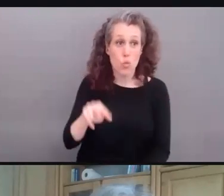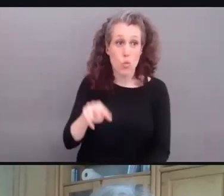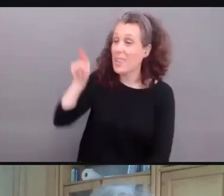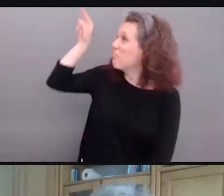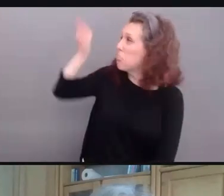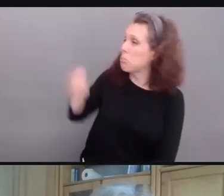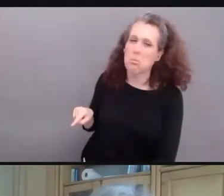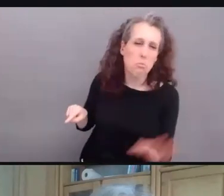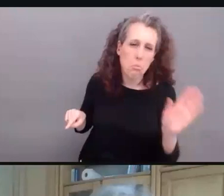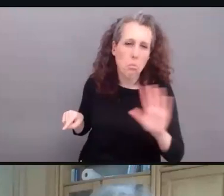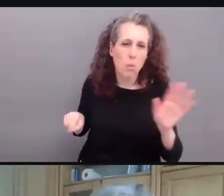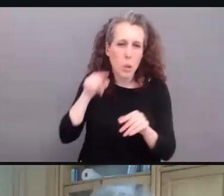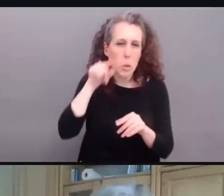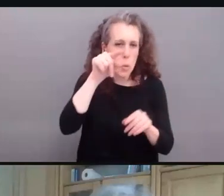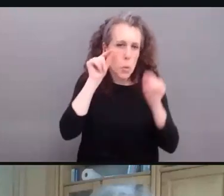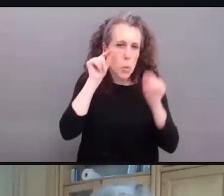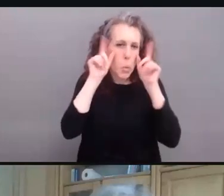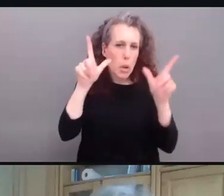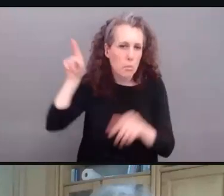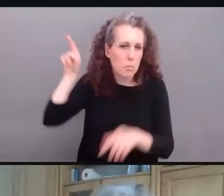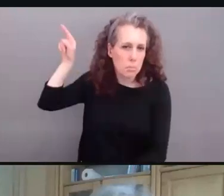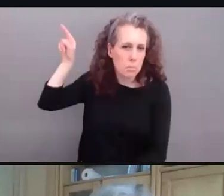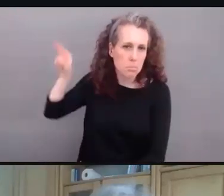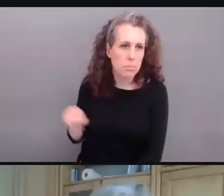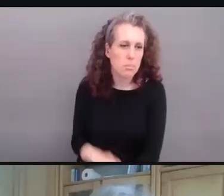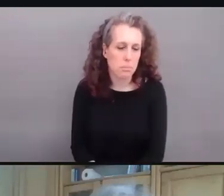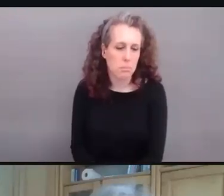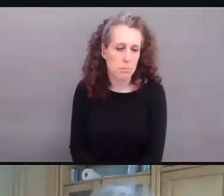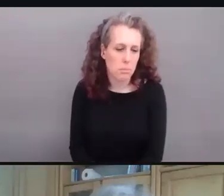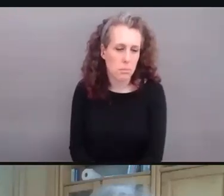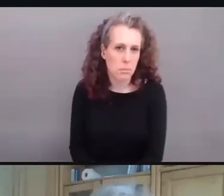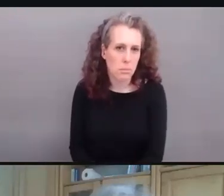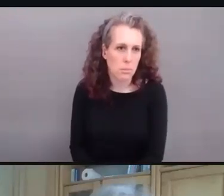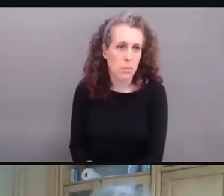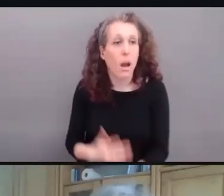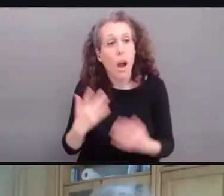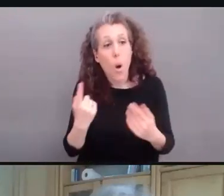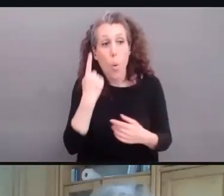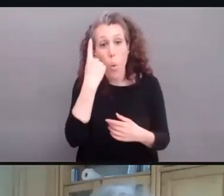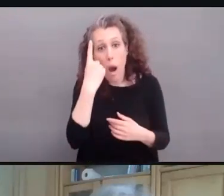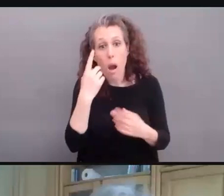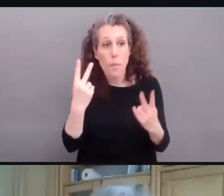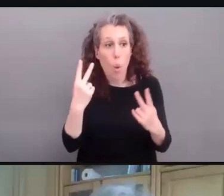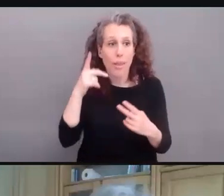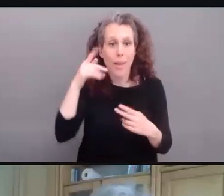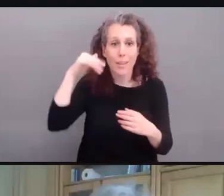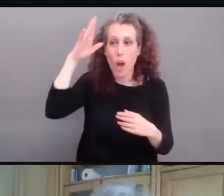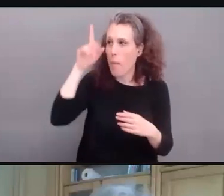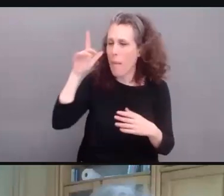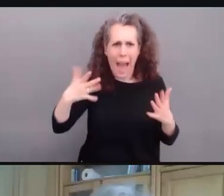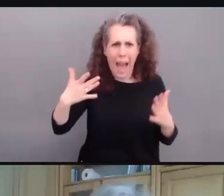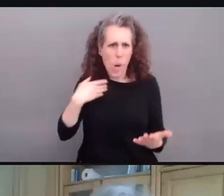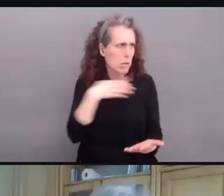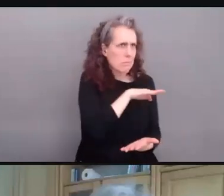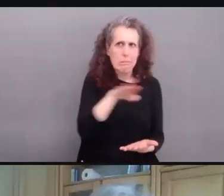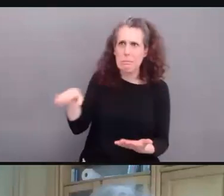aware of it. The starting basis may be an important one about wayfinding. You find in brackets, you can read it